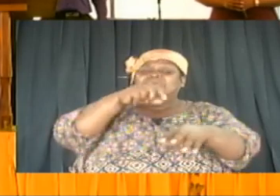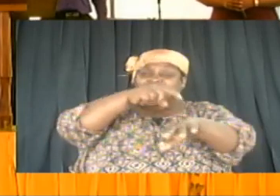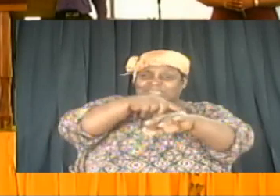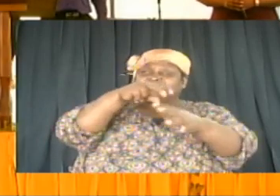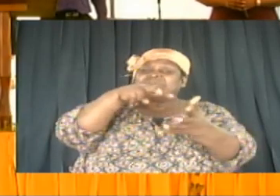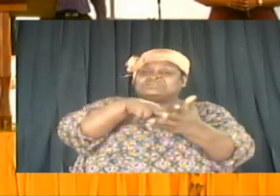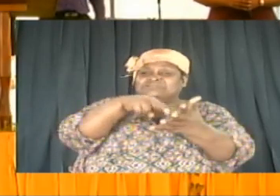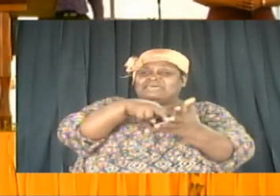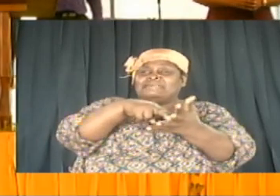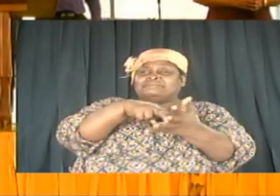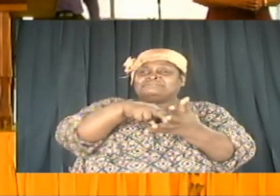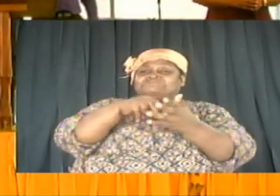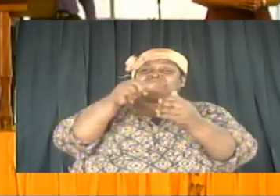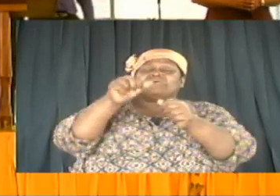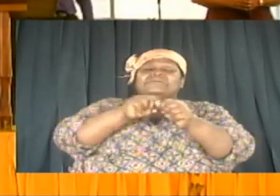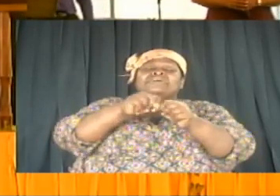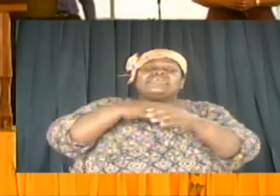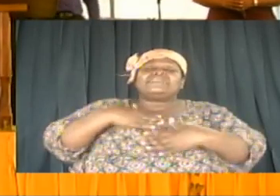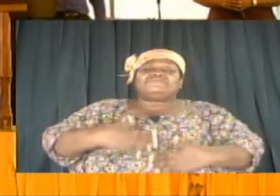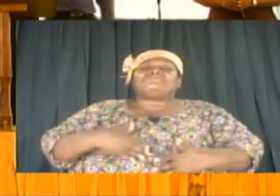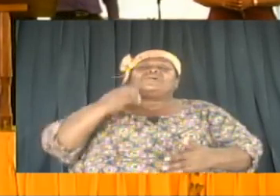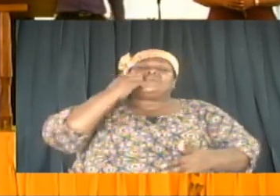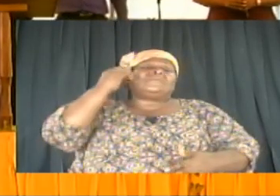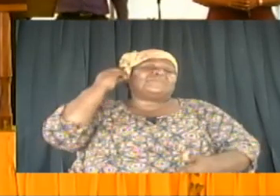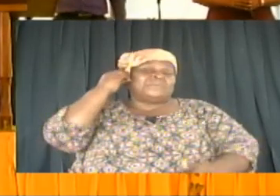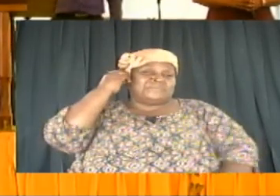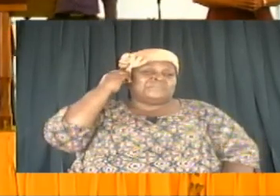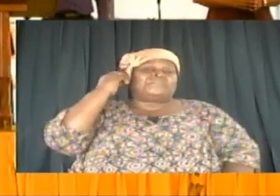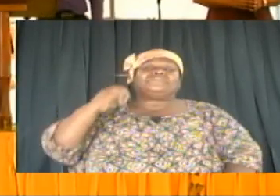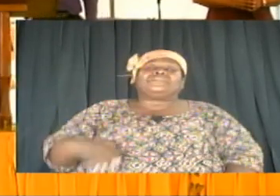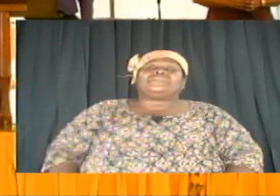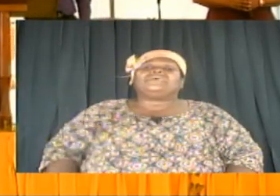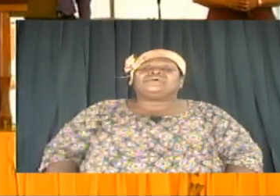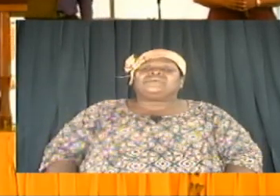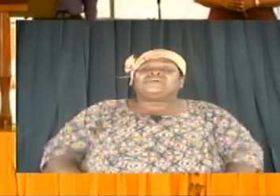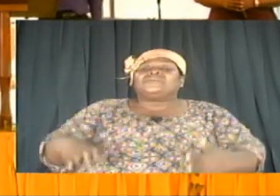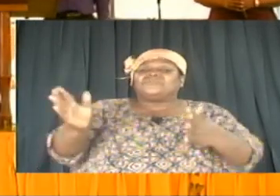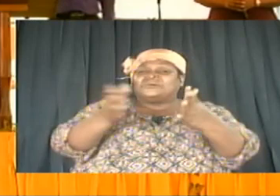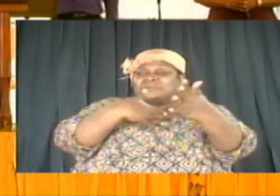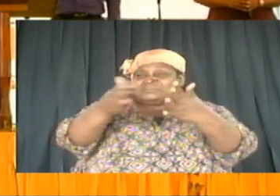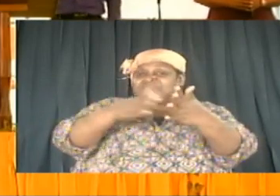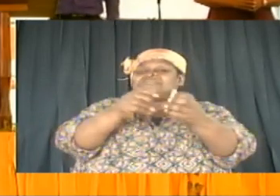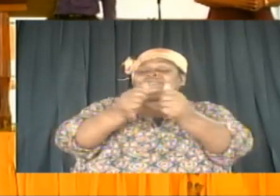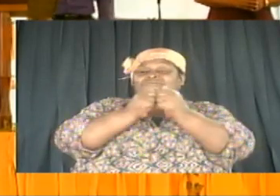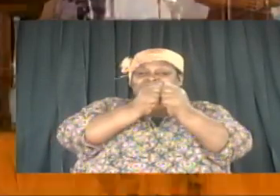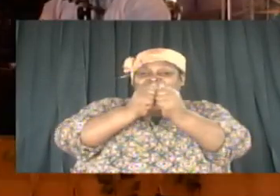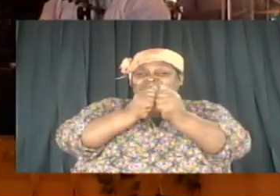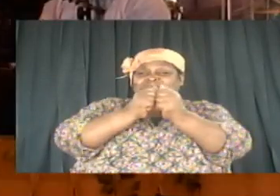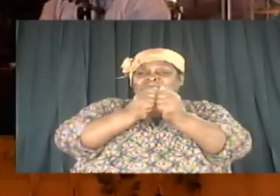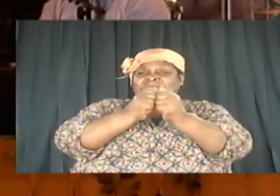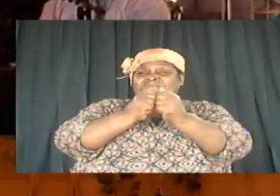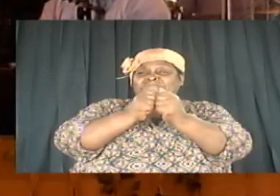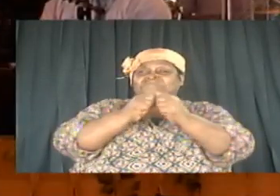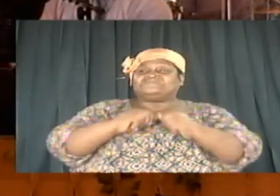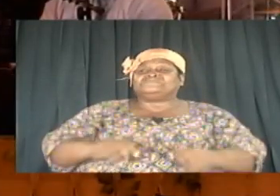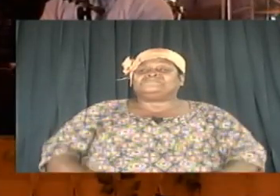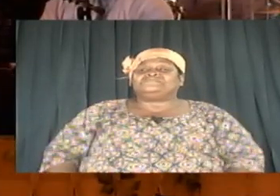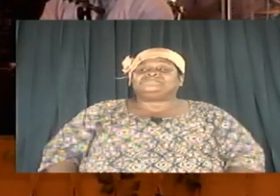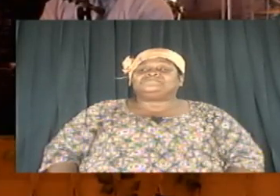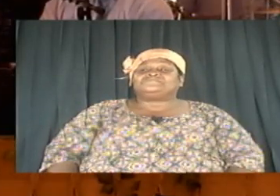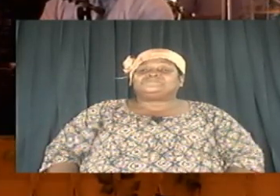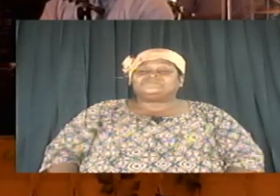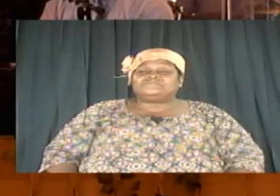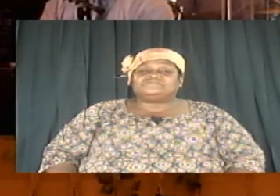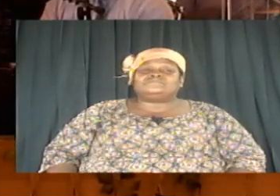stand. Everybody at home, this is time to stand. And we're going to sing together. Hallelujah. The